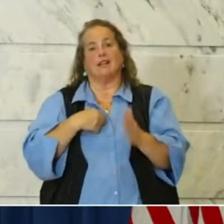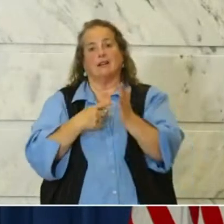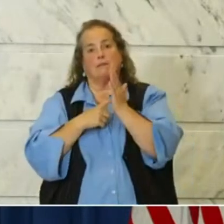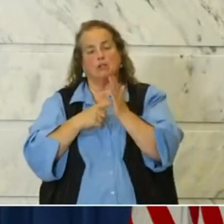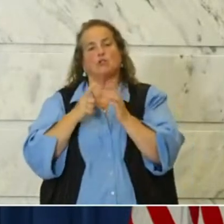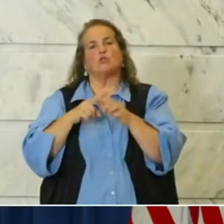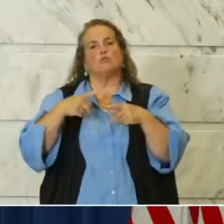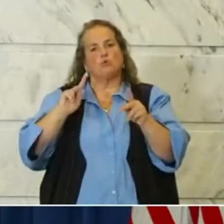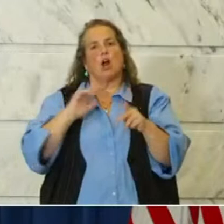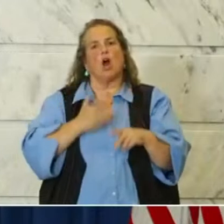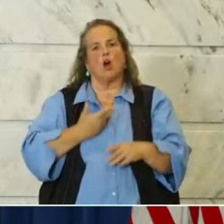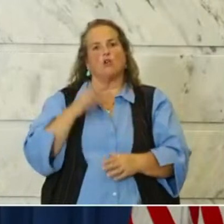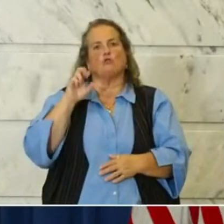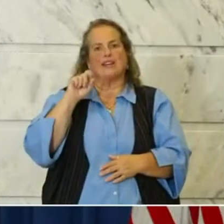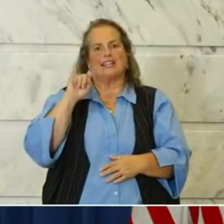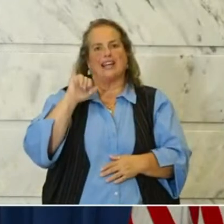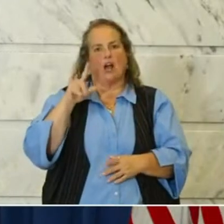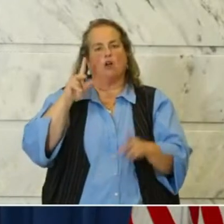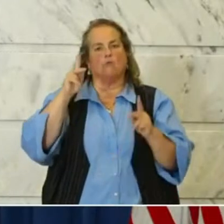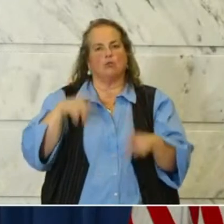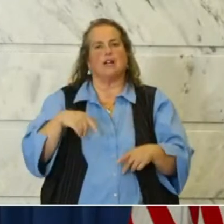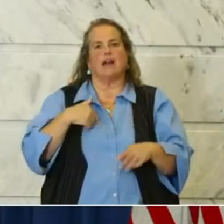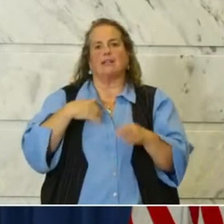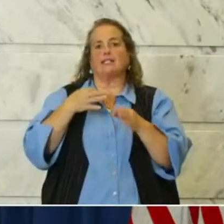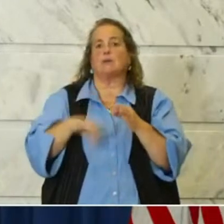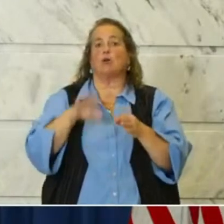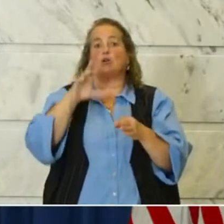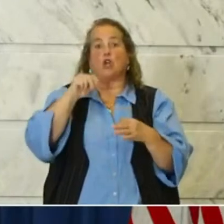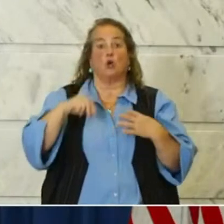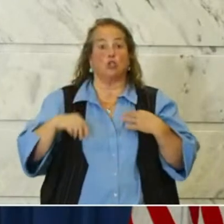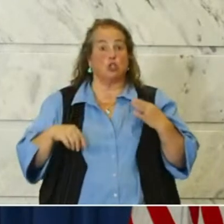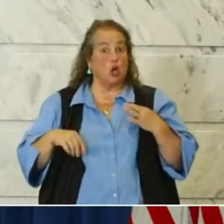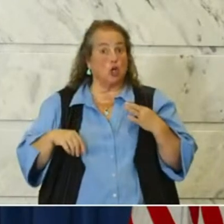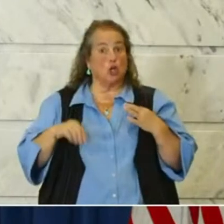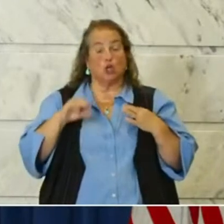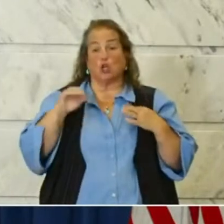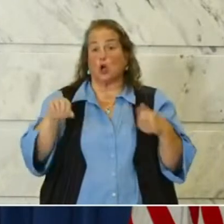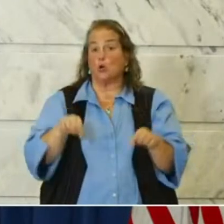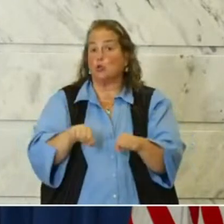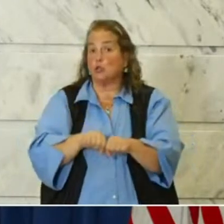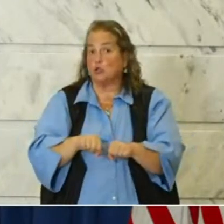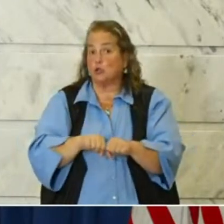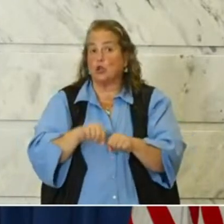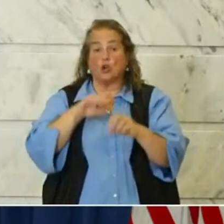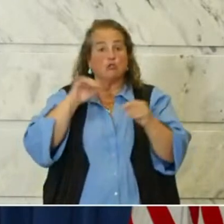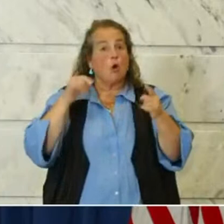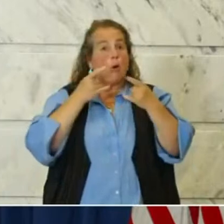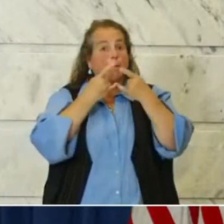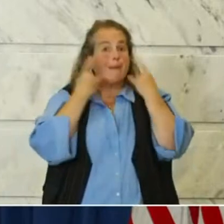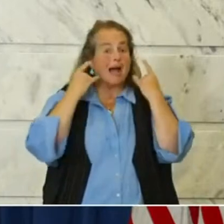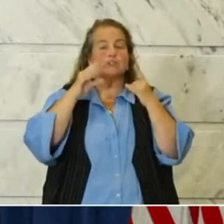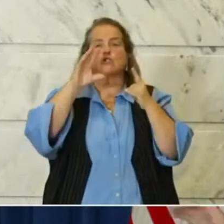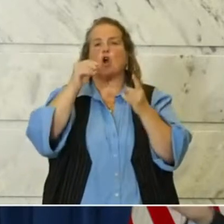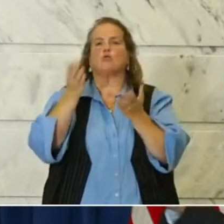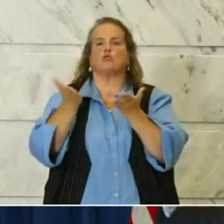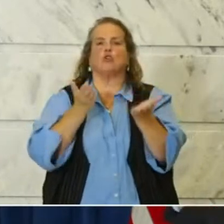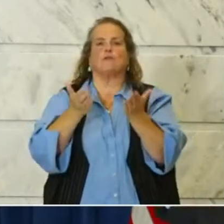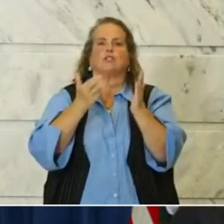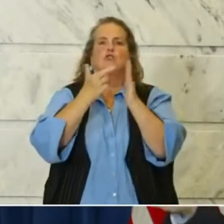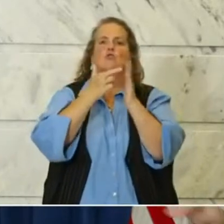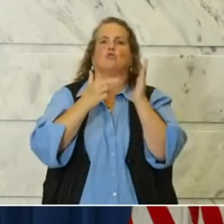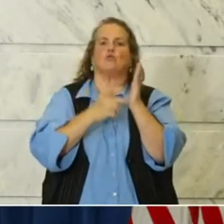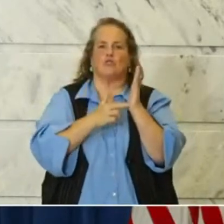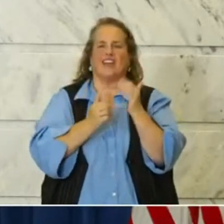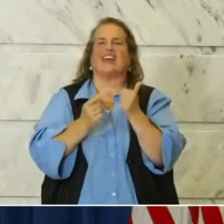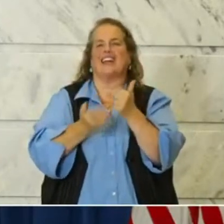to have a very simple no shirt, no shoes, no mask, no service rule has really improved our overall health,